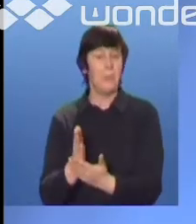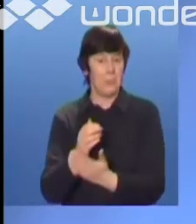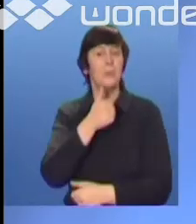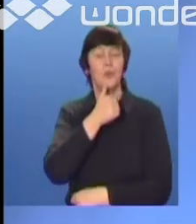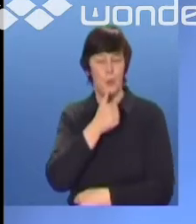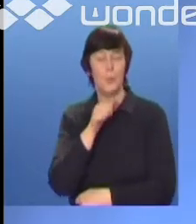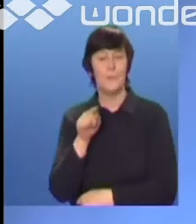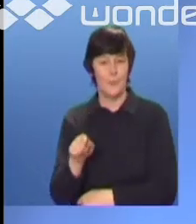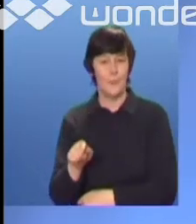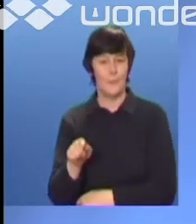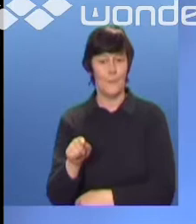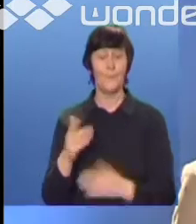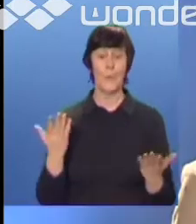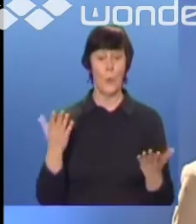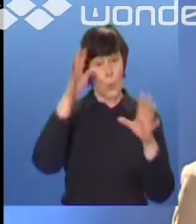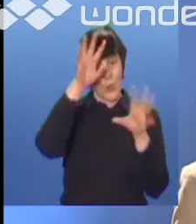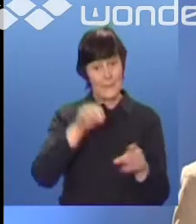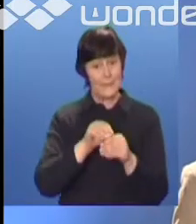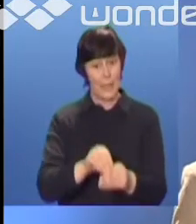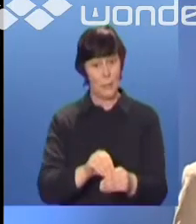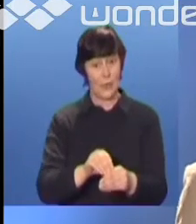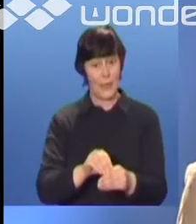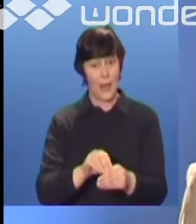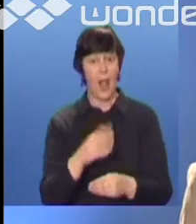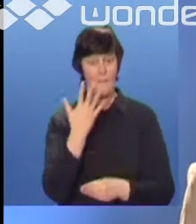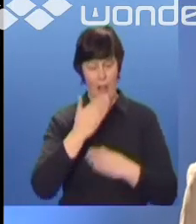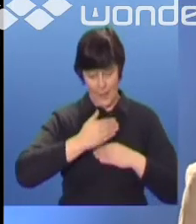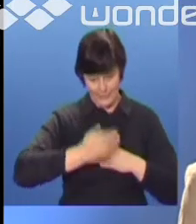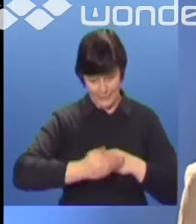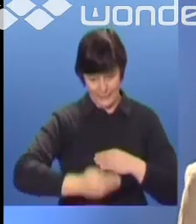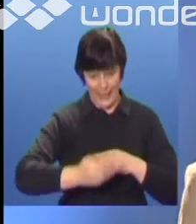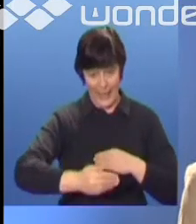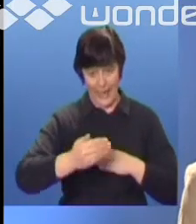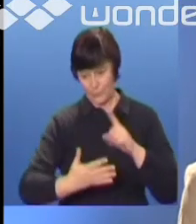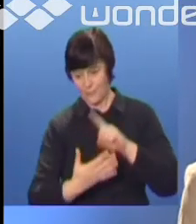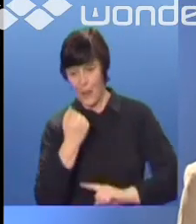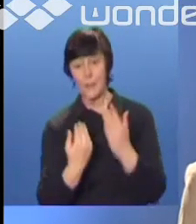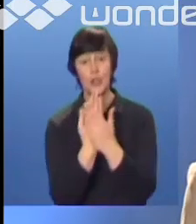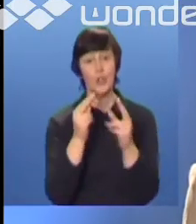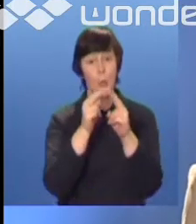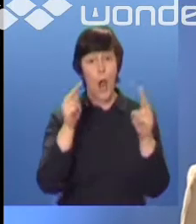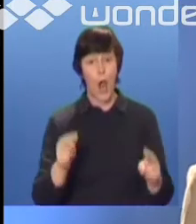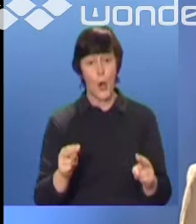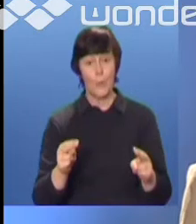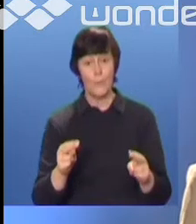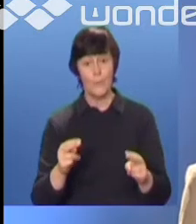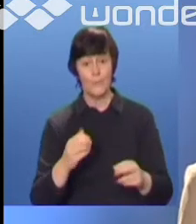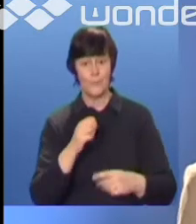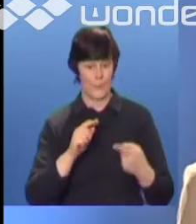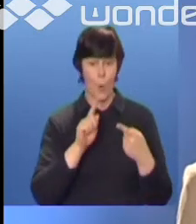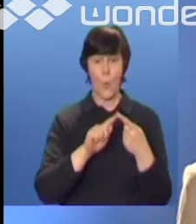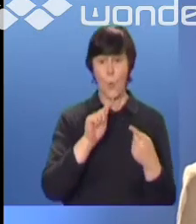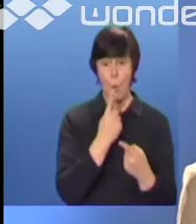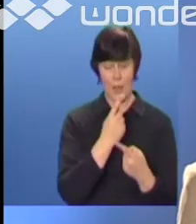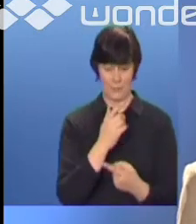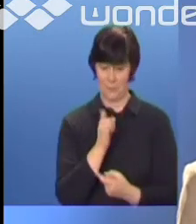quickly. Now, just to recap, here are the 5 steps to choosing a new home using Locata. Step 1. To be a member